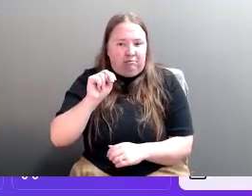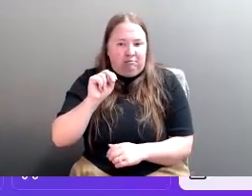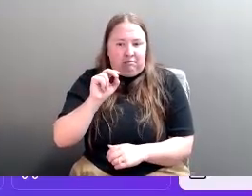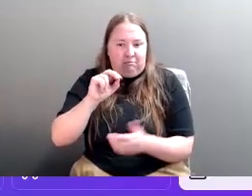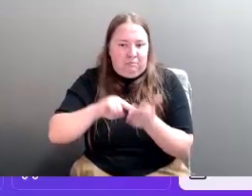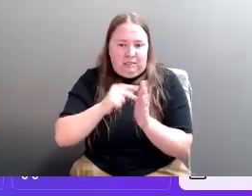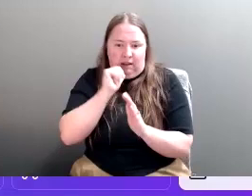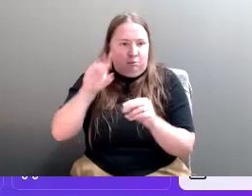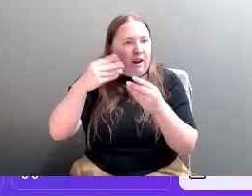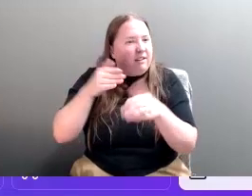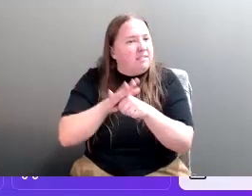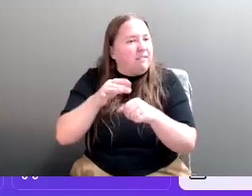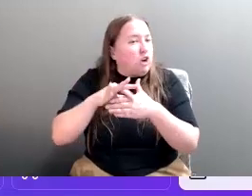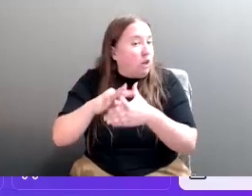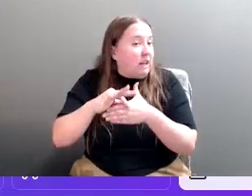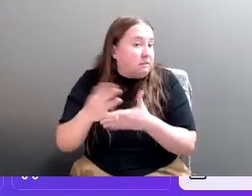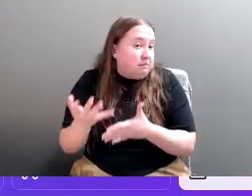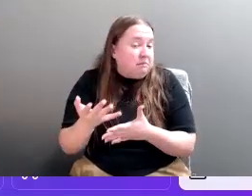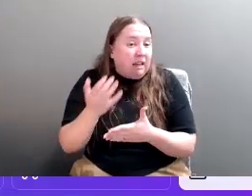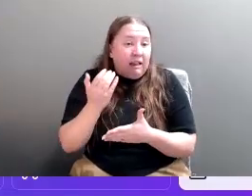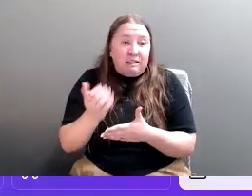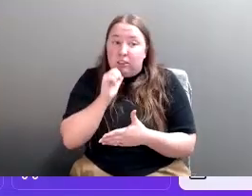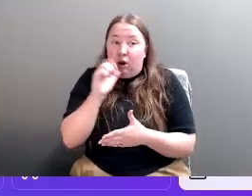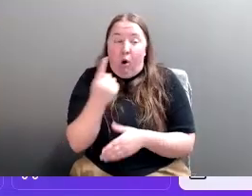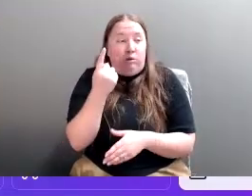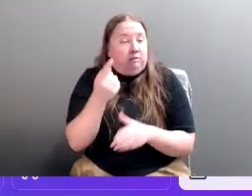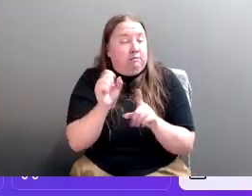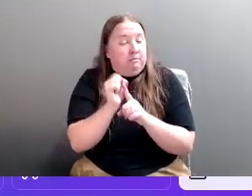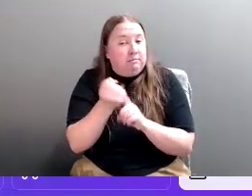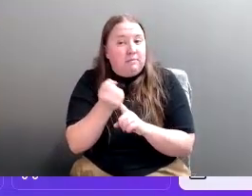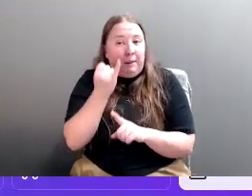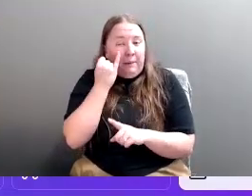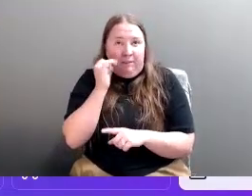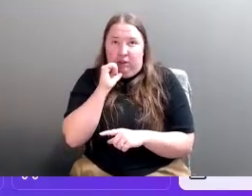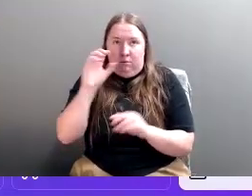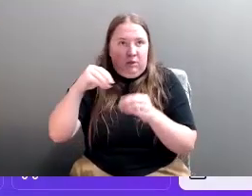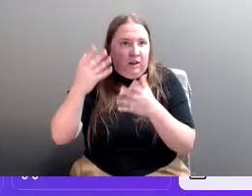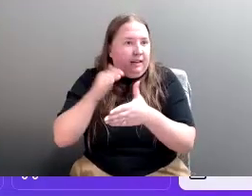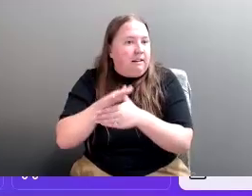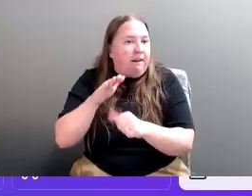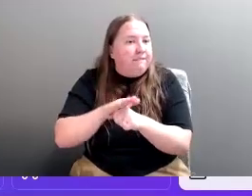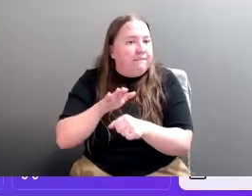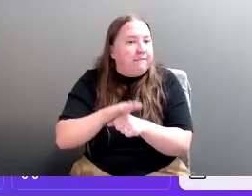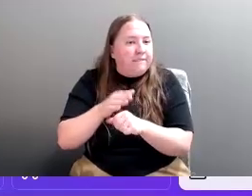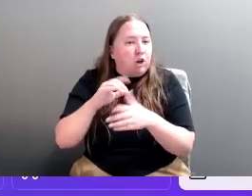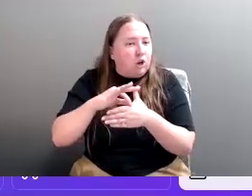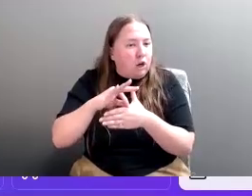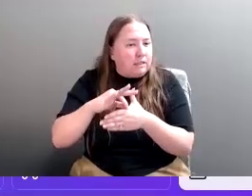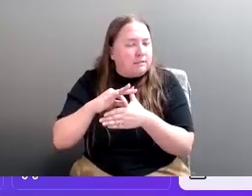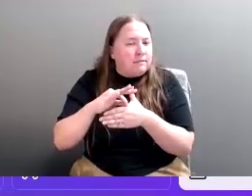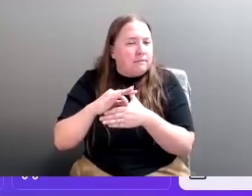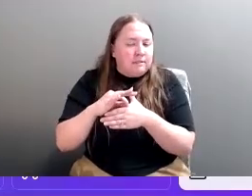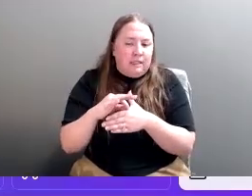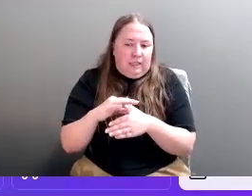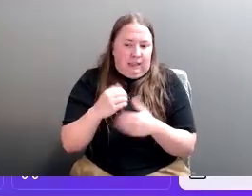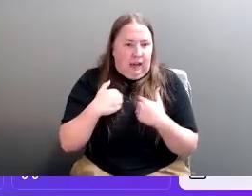not saying that's always the case, but that definitely could lend itself that if you don't give it enough context, it works off probabilities.